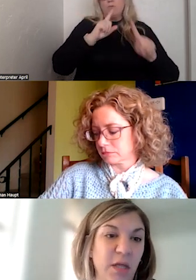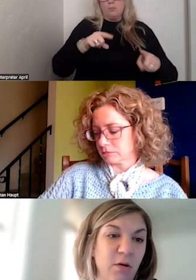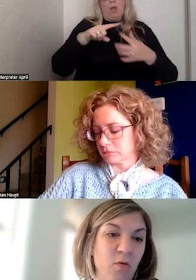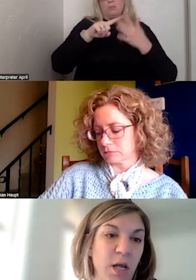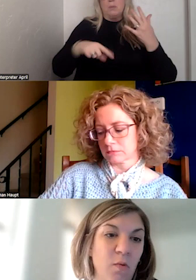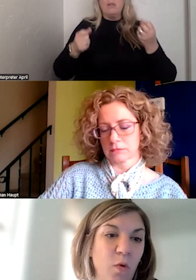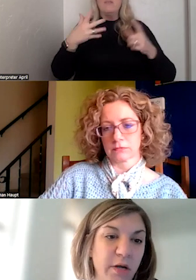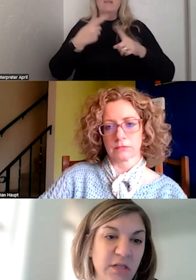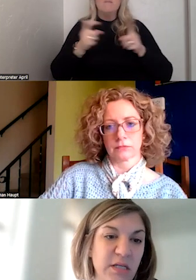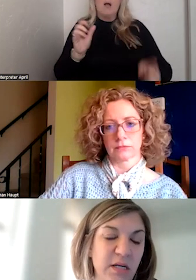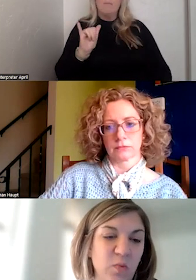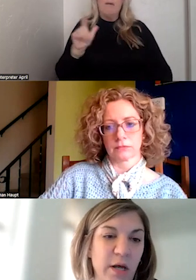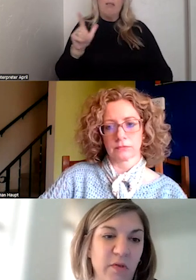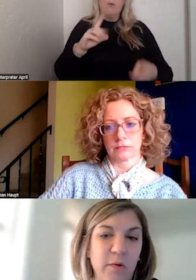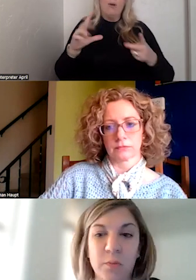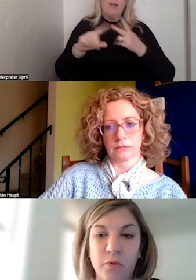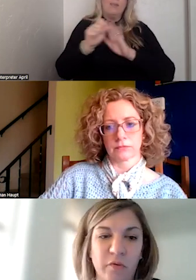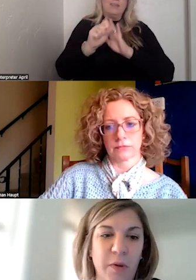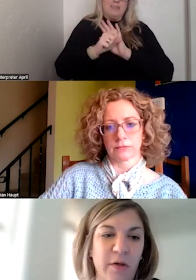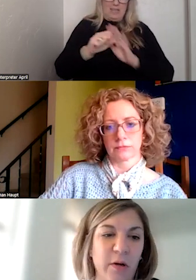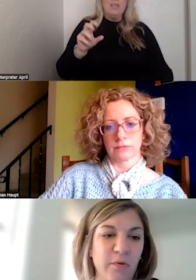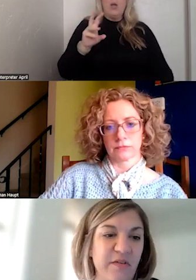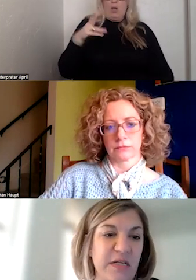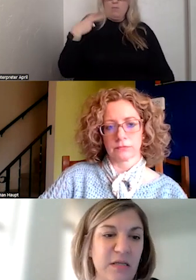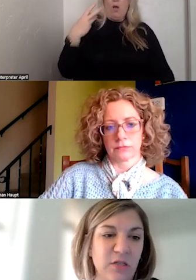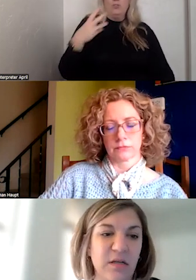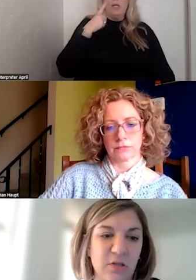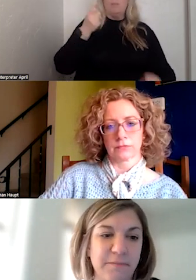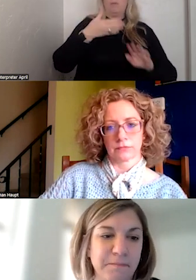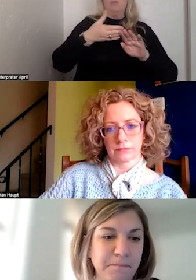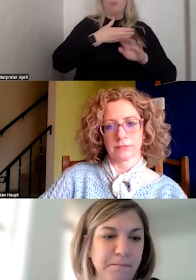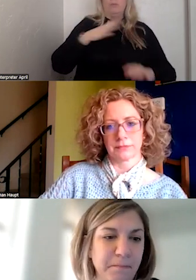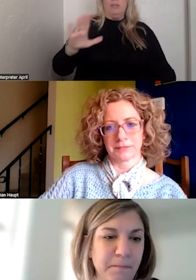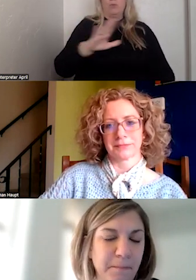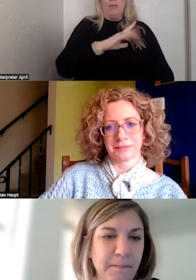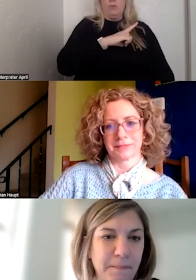coming from Illinois and Washington as well that would improve upon their previous legislation.